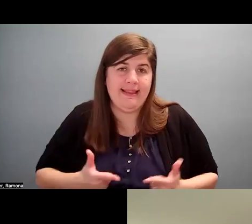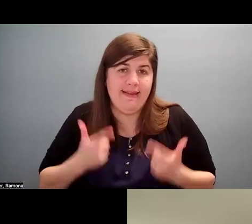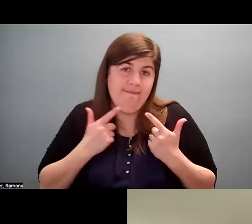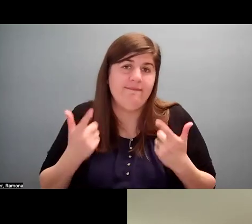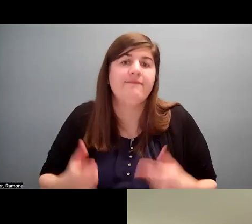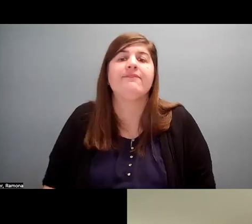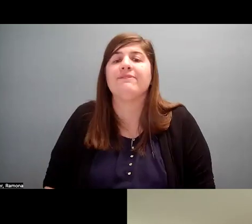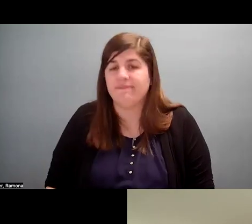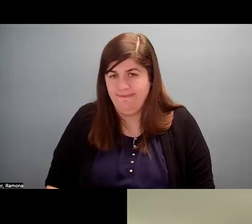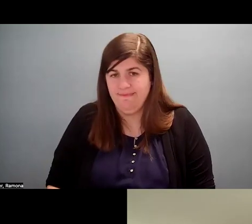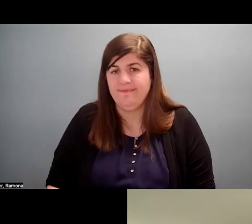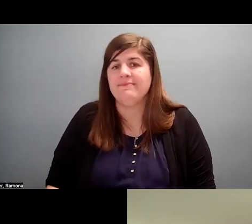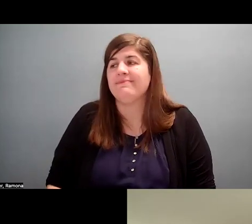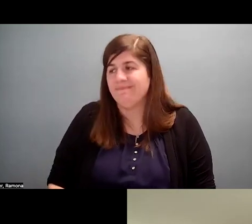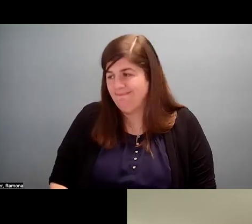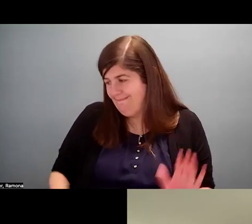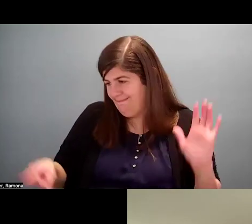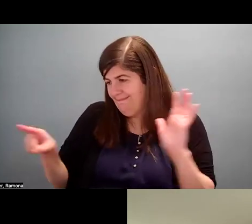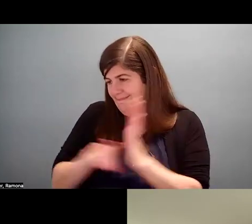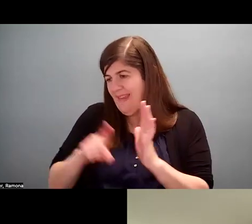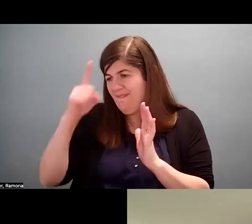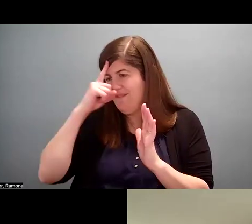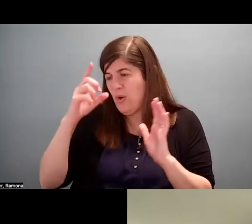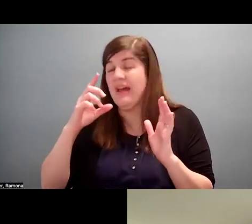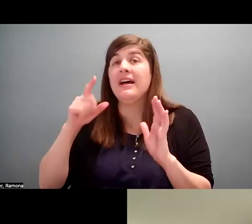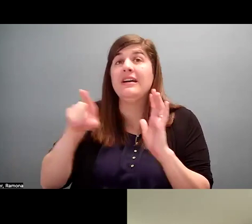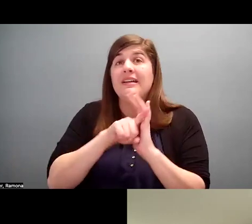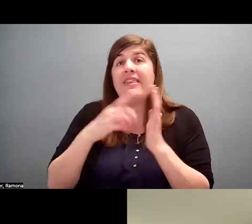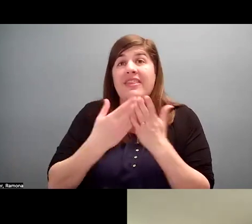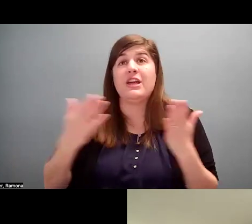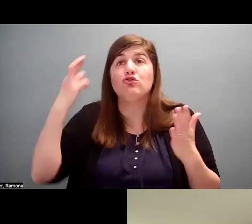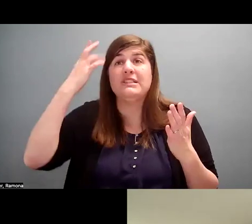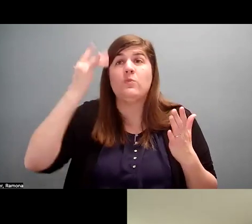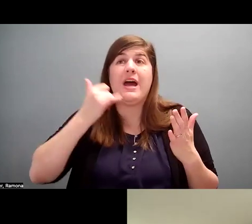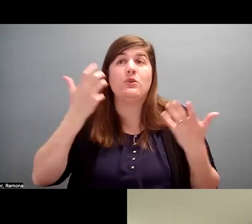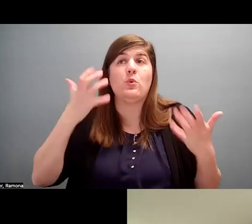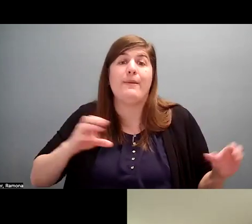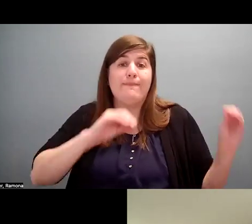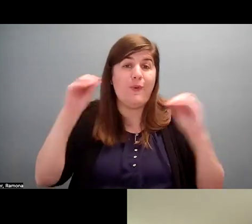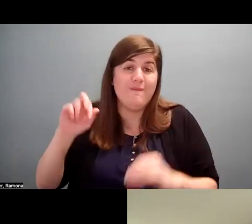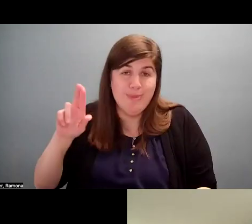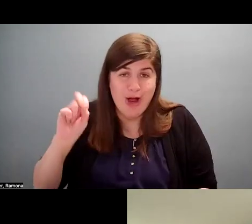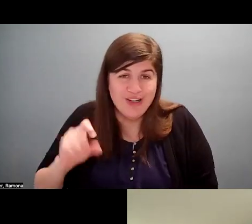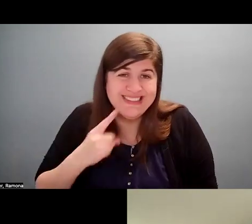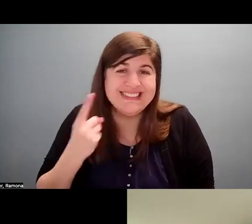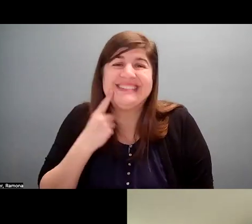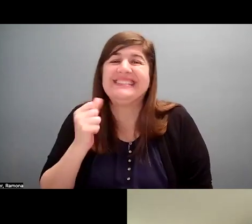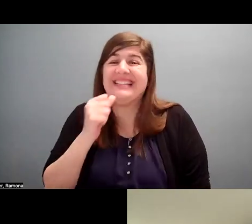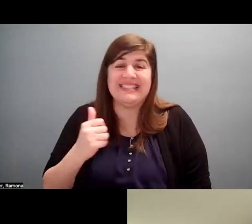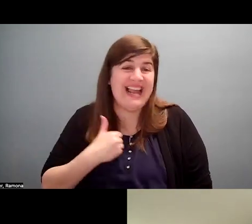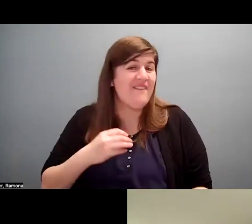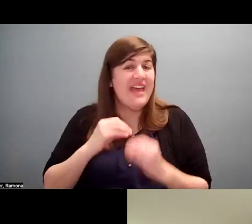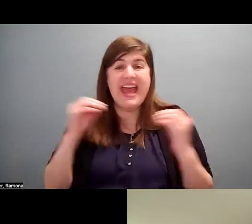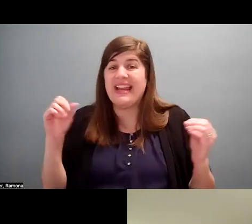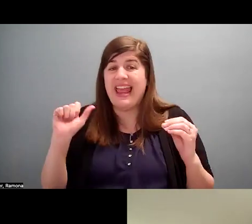that to our cons list for moving to Mars. Yeah. Not a great idea. Yeah. Doesn't even have an atmosphere.